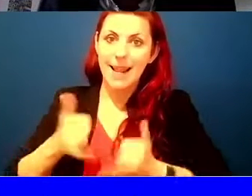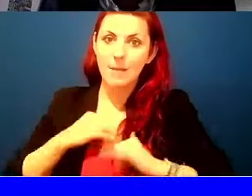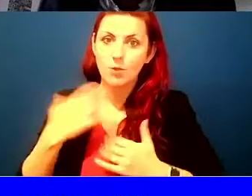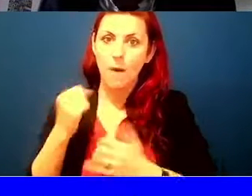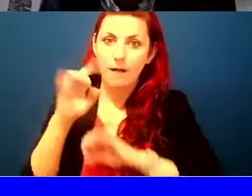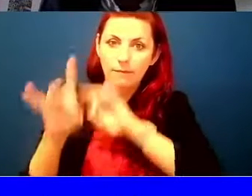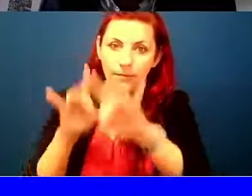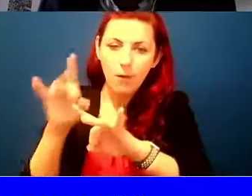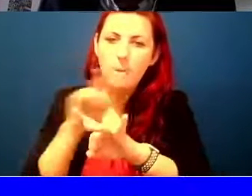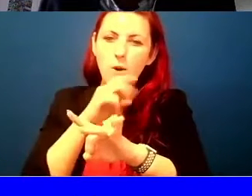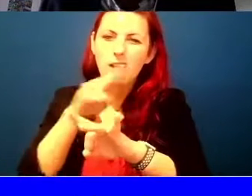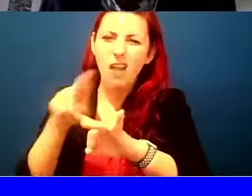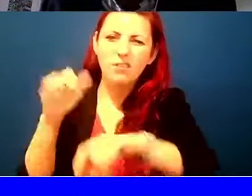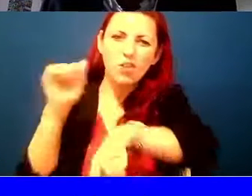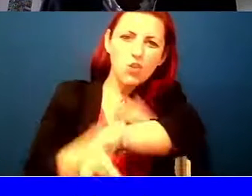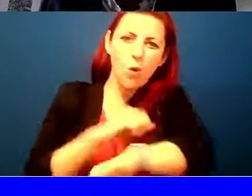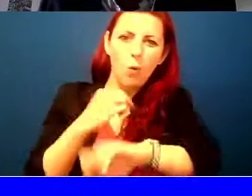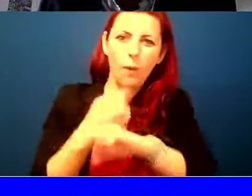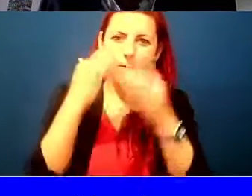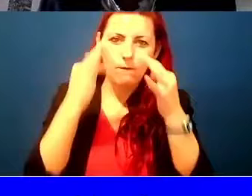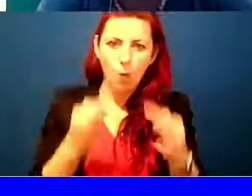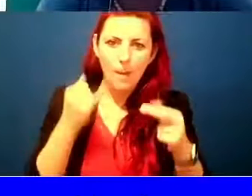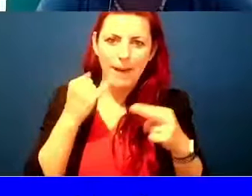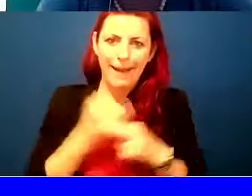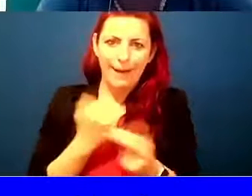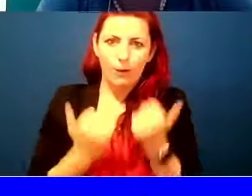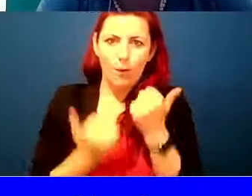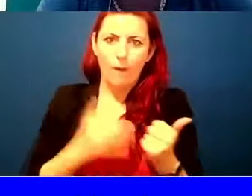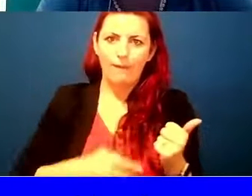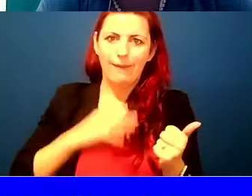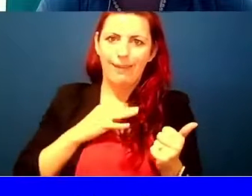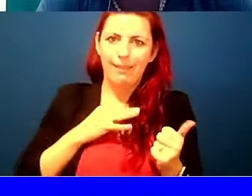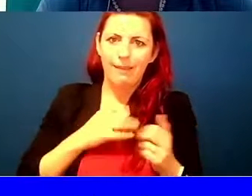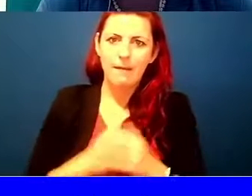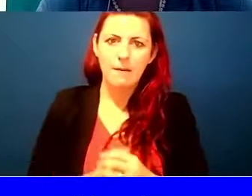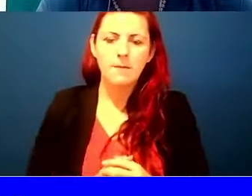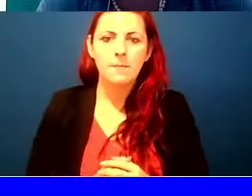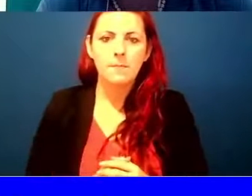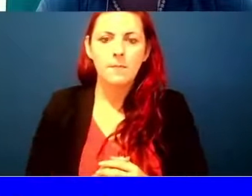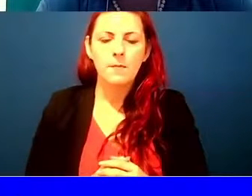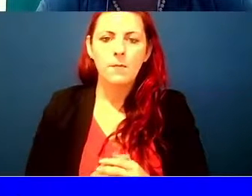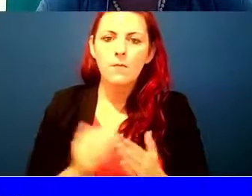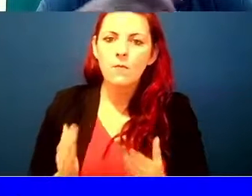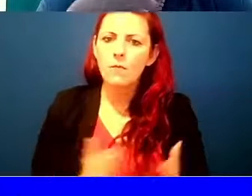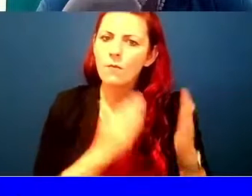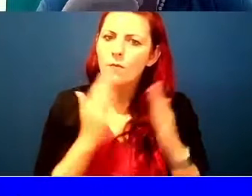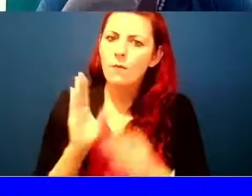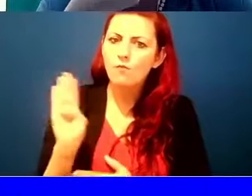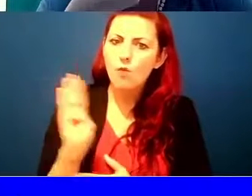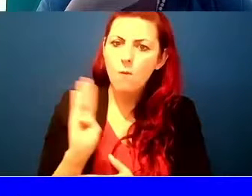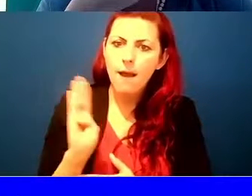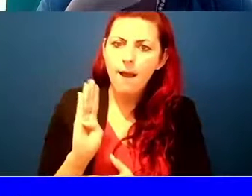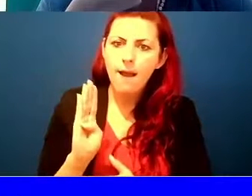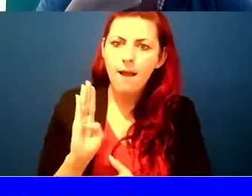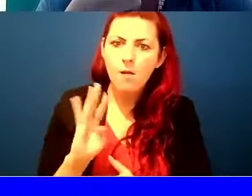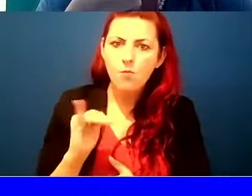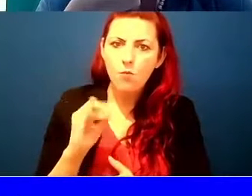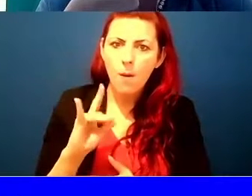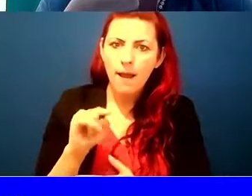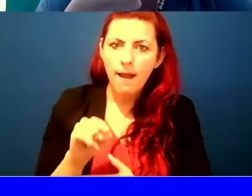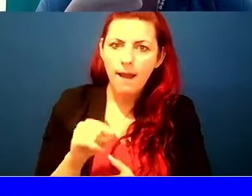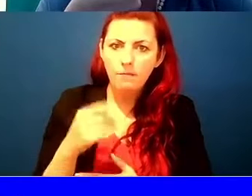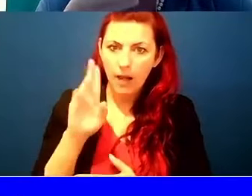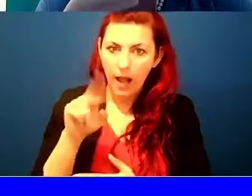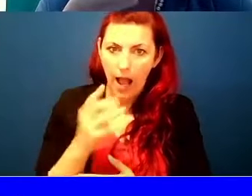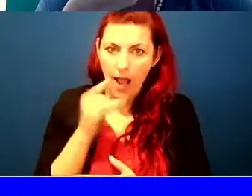of the formality of the courts. Great. If I can turn to you, Bronagh, and